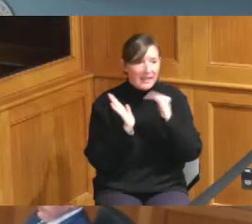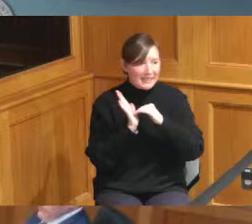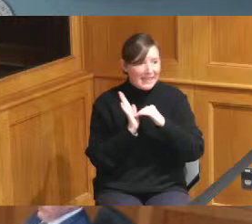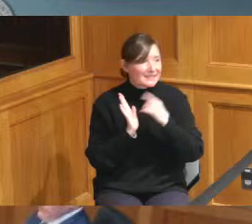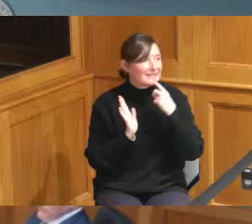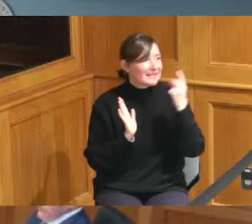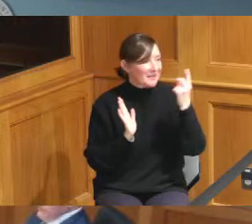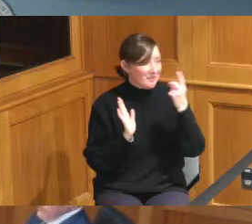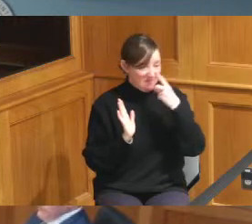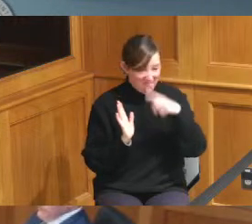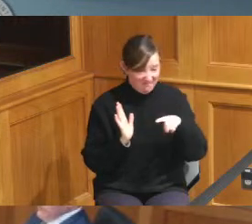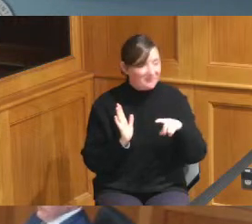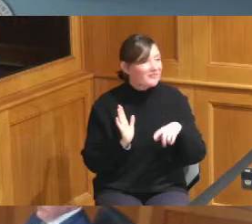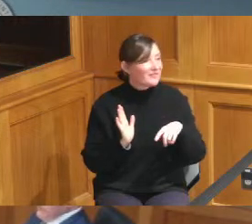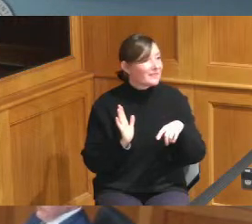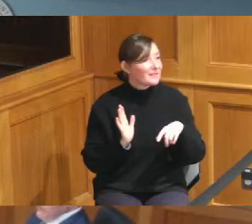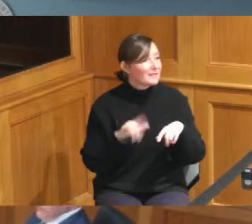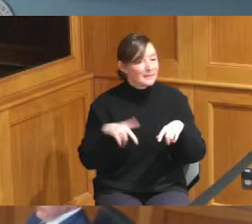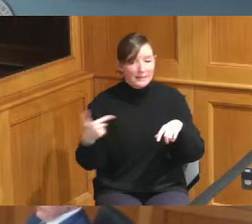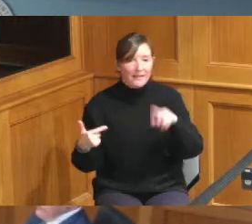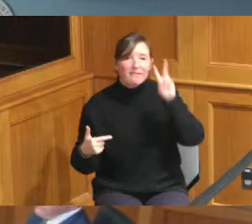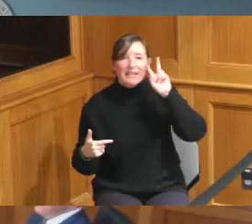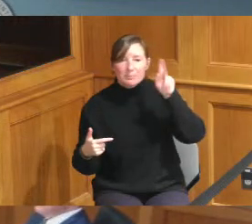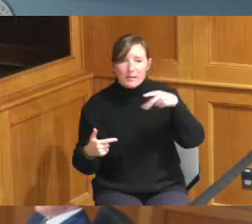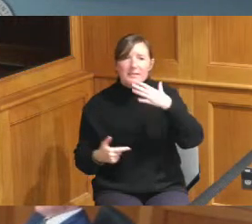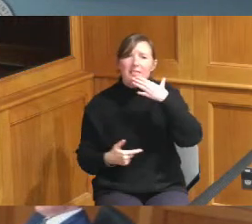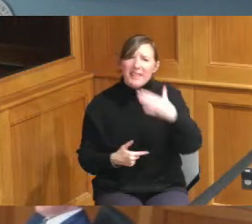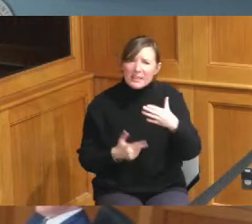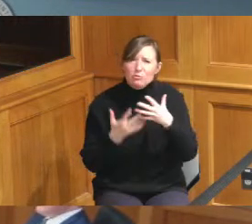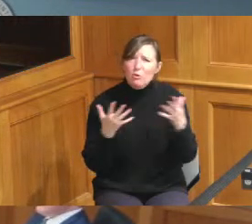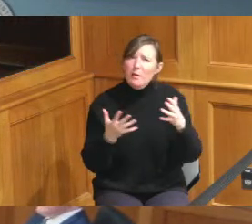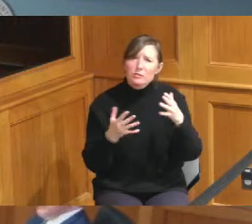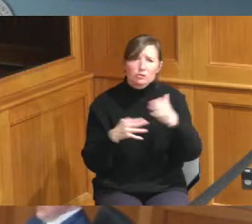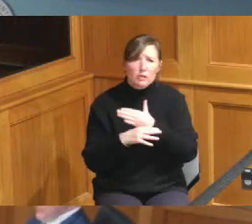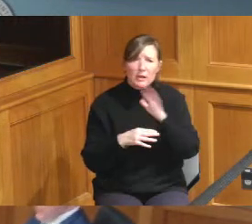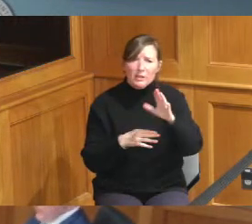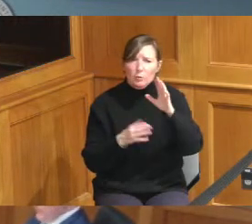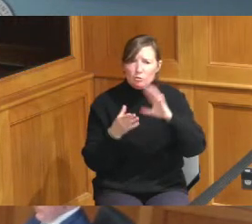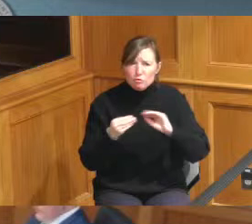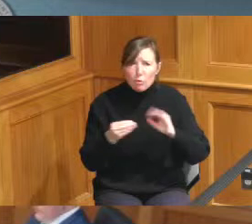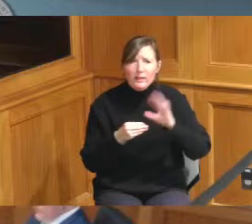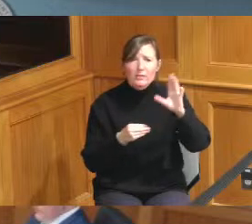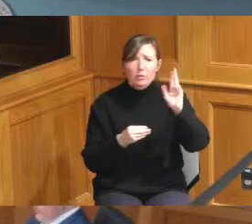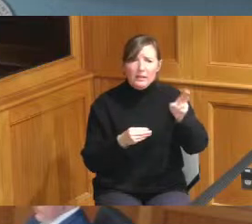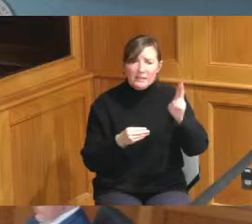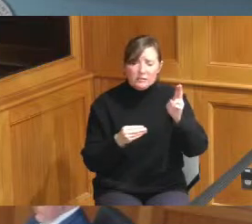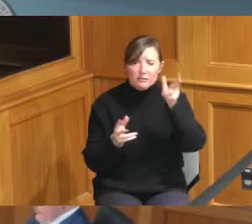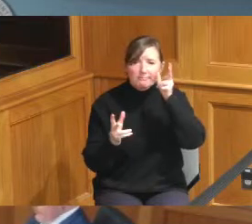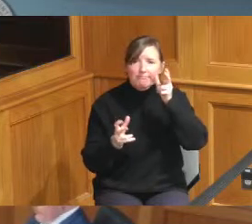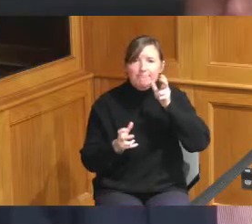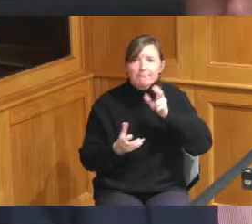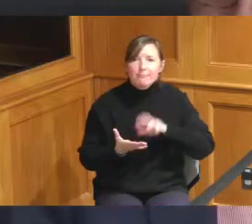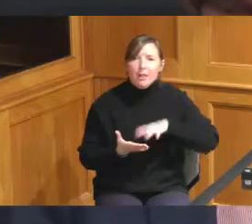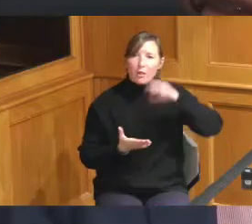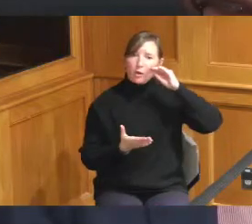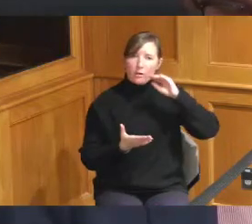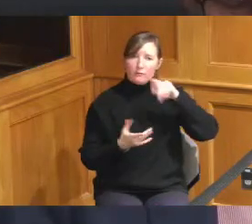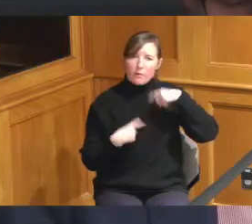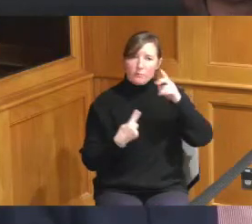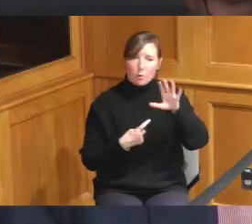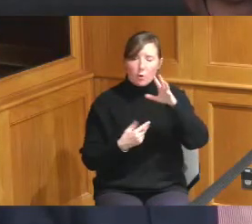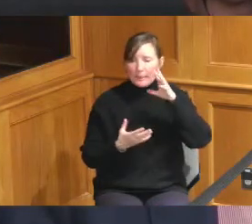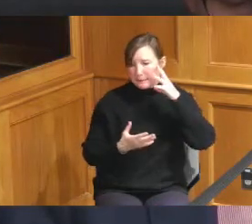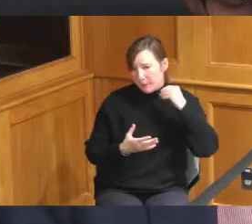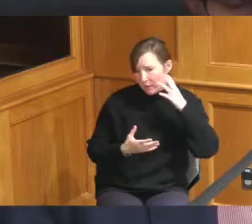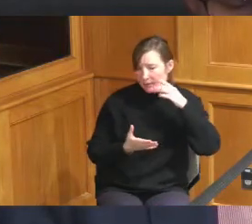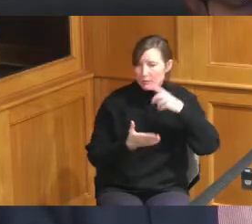you got the floor. Thank you. Thank you for sharing your story and your history so that we can learn from what you've experienced and what